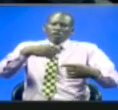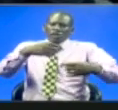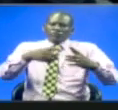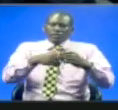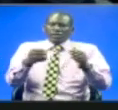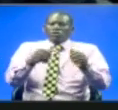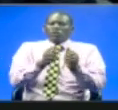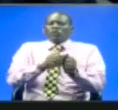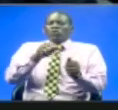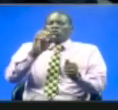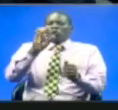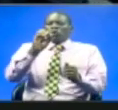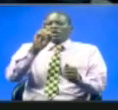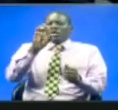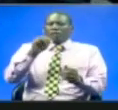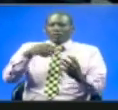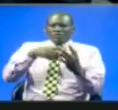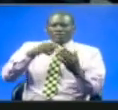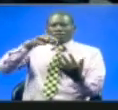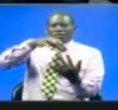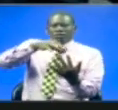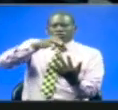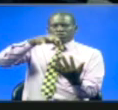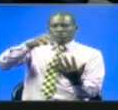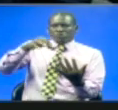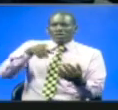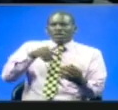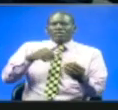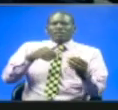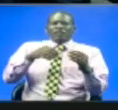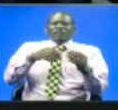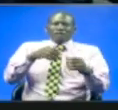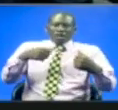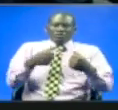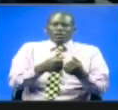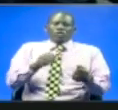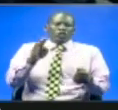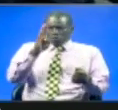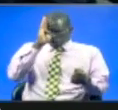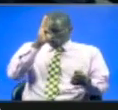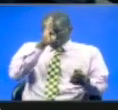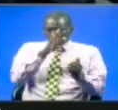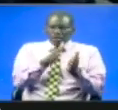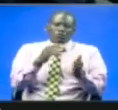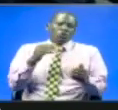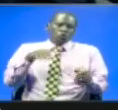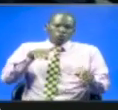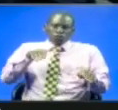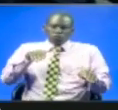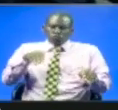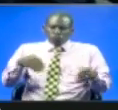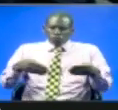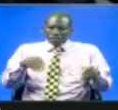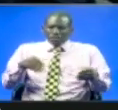blocks. ODM primaries kicked off in Bungoma and Busia, and as well as Machakos, but focuses largely